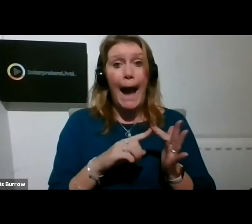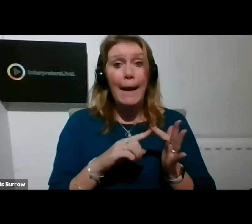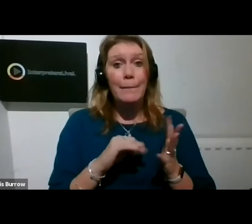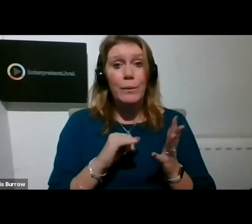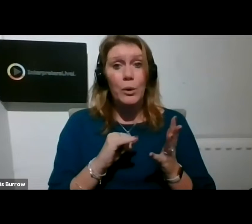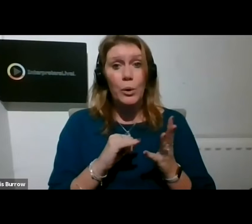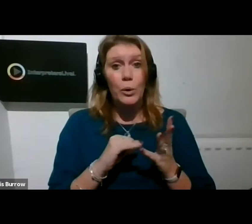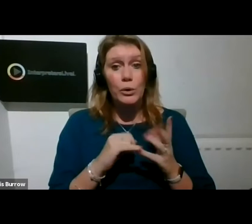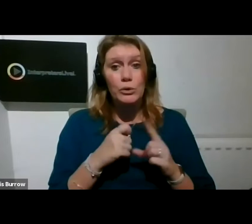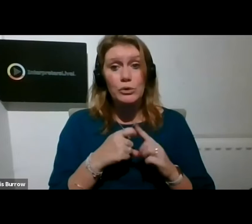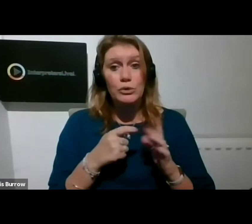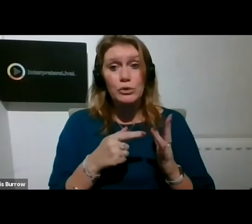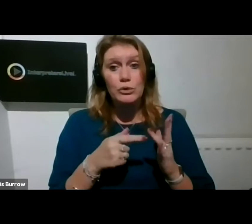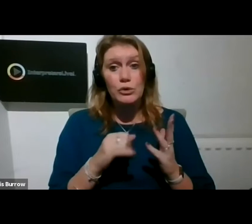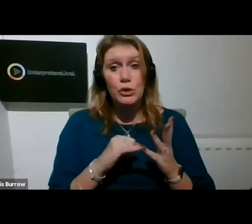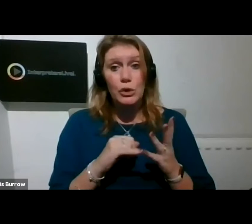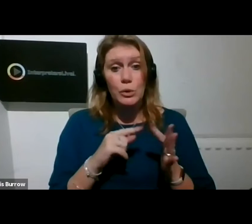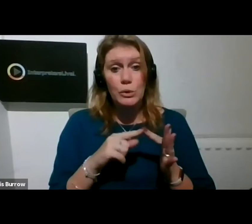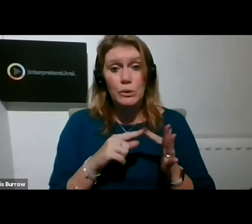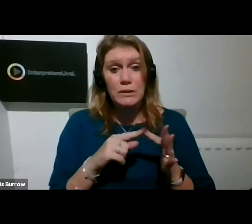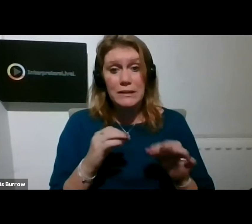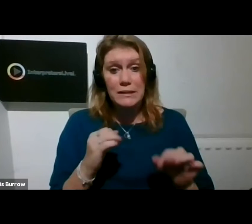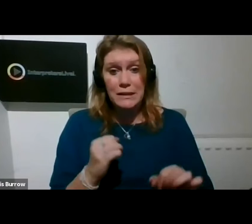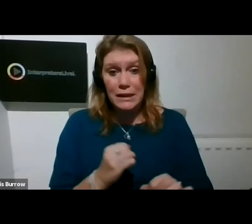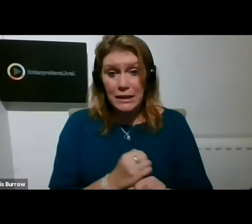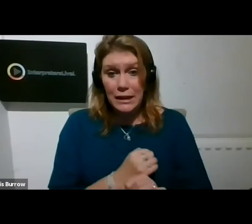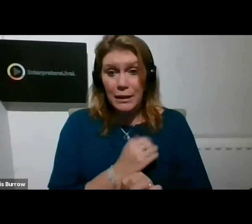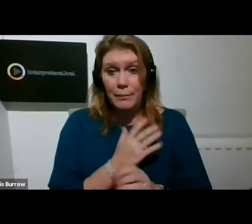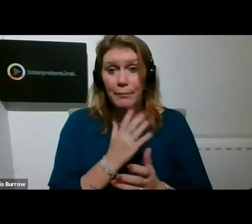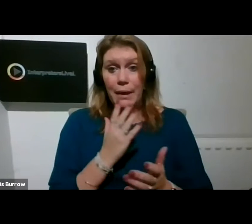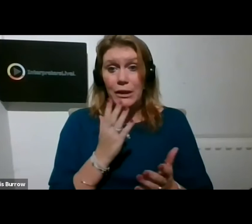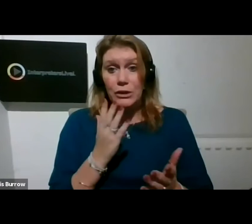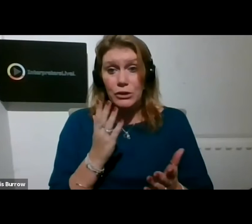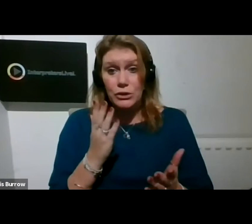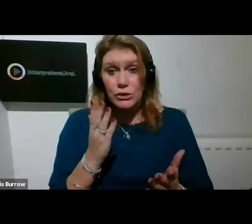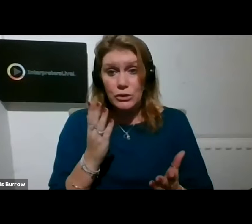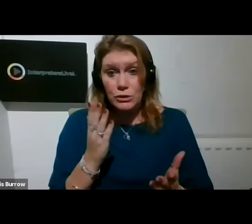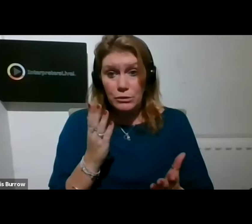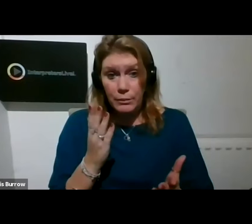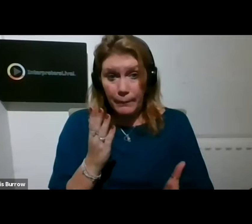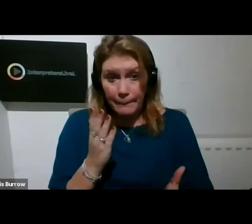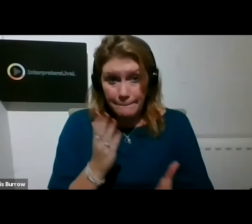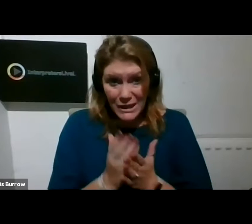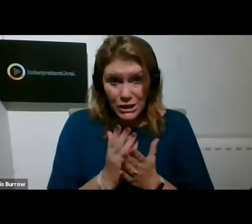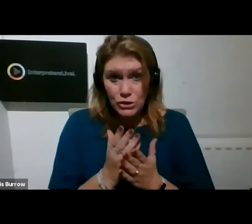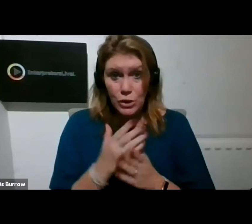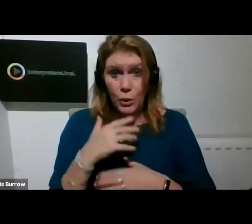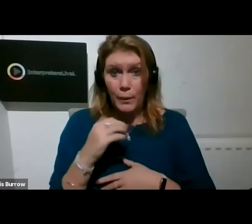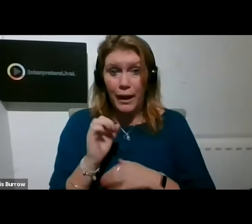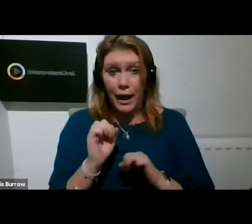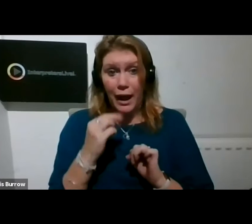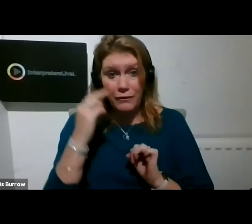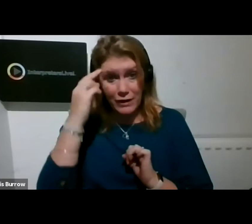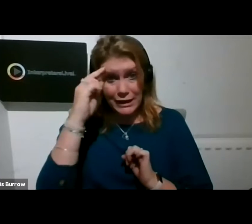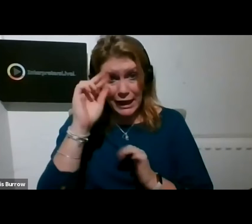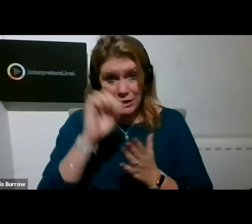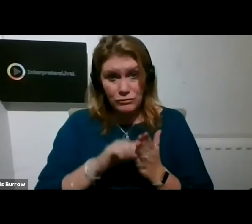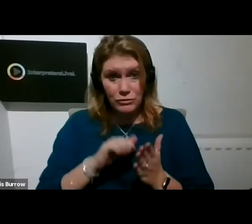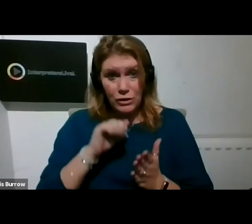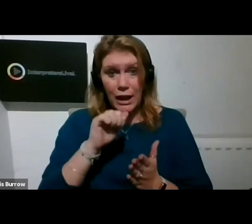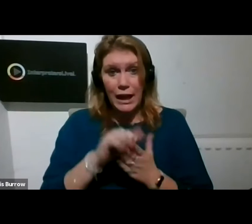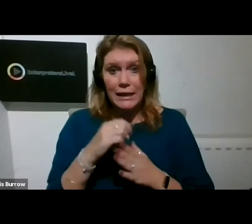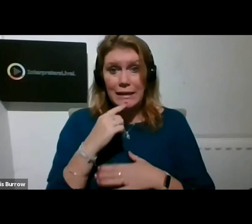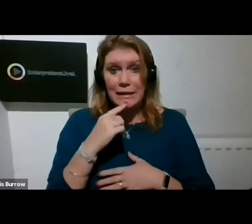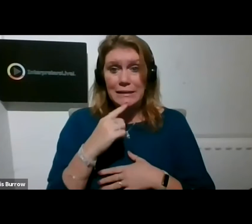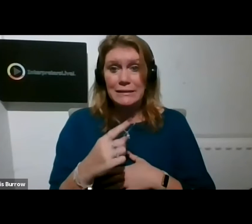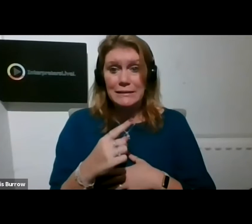slight to Ju there, but just to make sure that yeah, that we get her name right, because she's an amazing Yeah, composer. apologies for that. I've